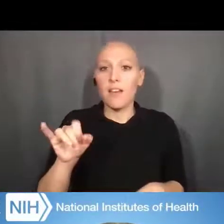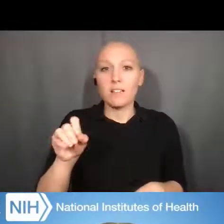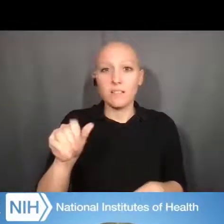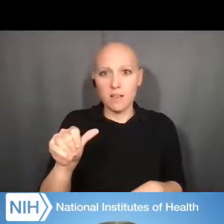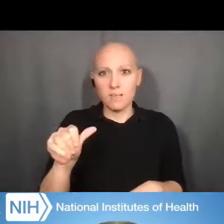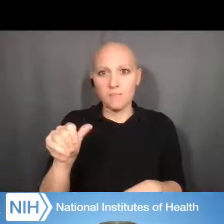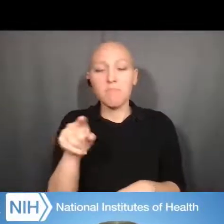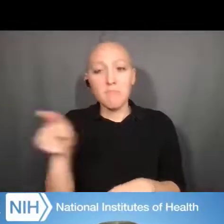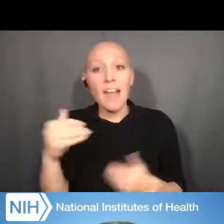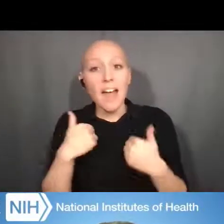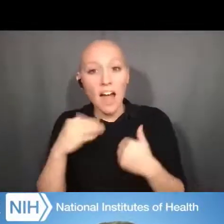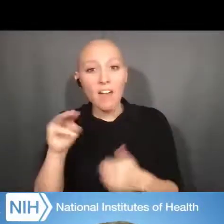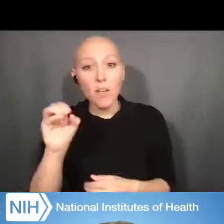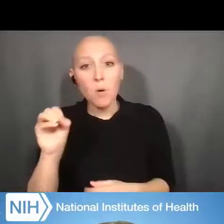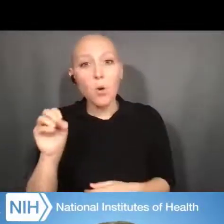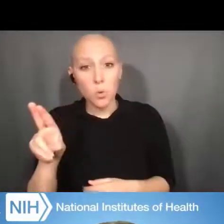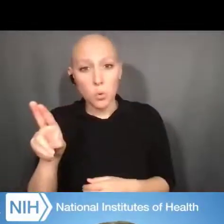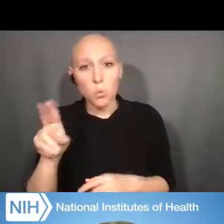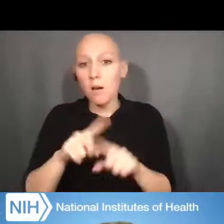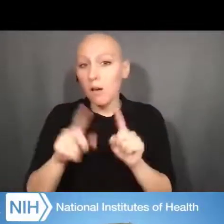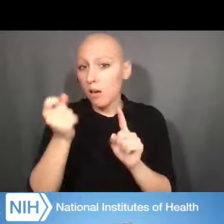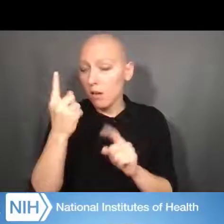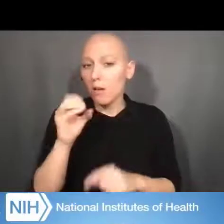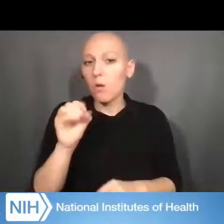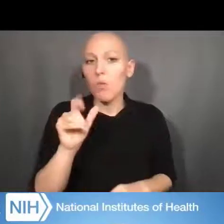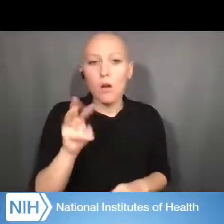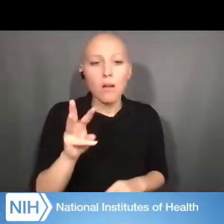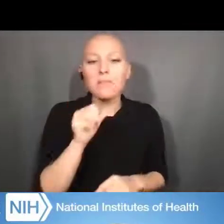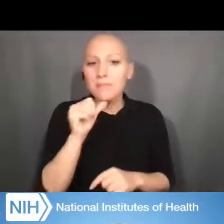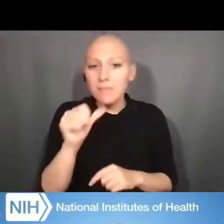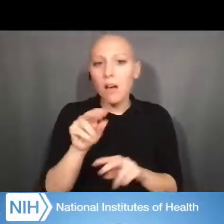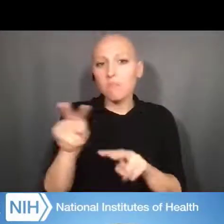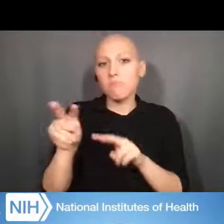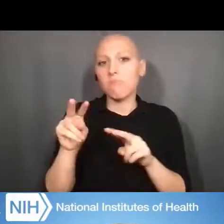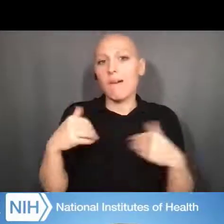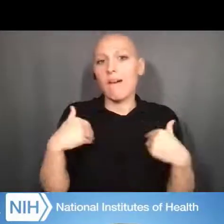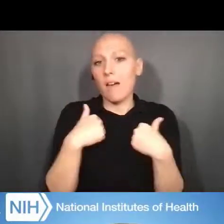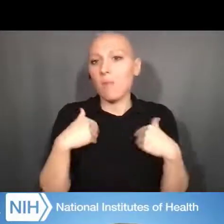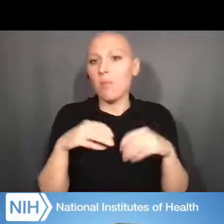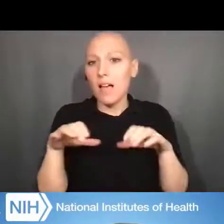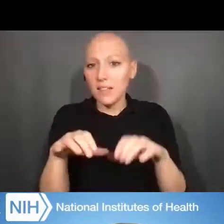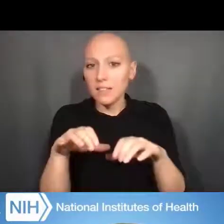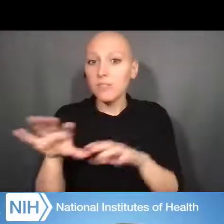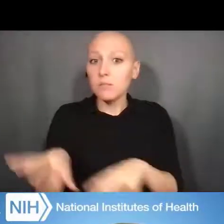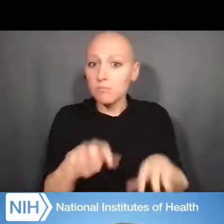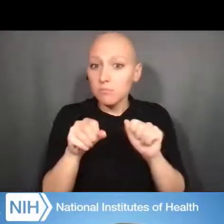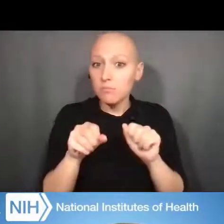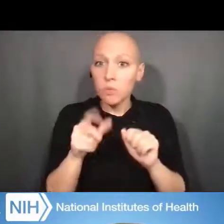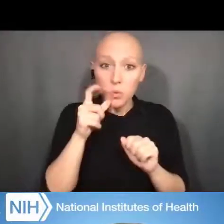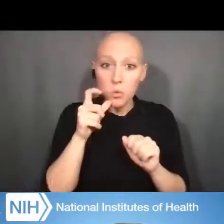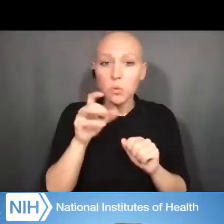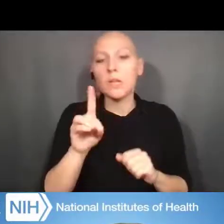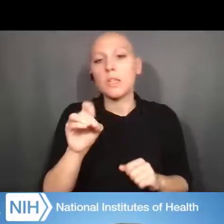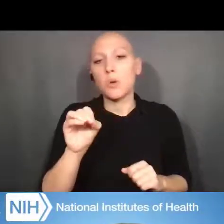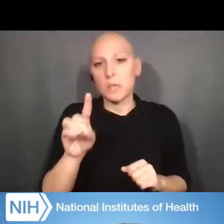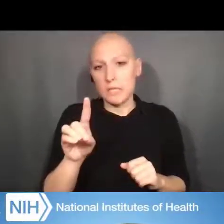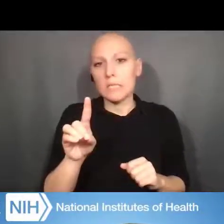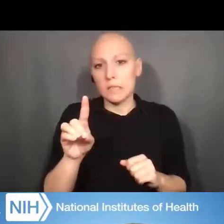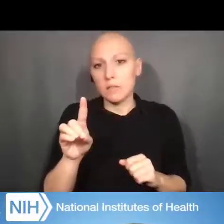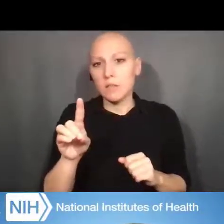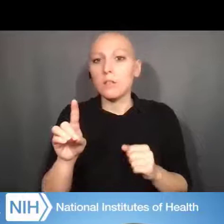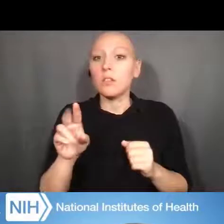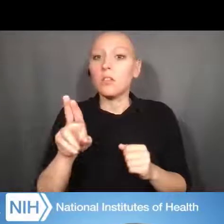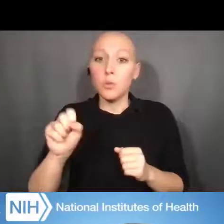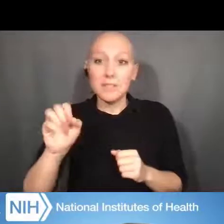does not oversee animal activities conducted by the Department of Defense, or DoD, the USDA,